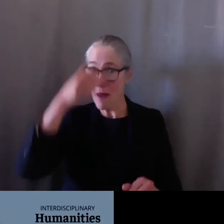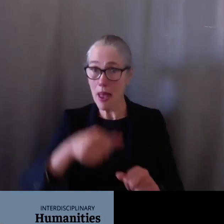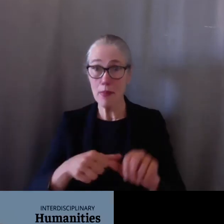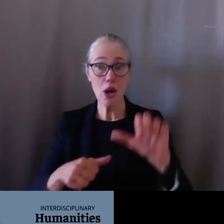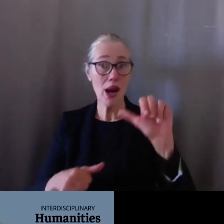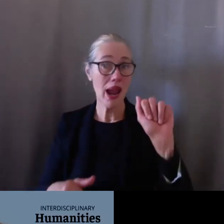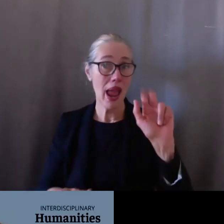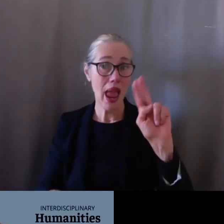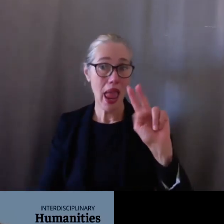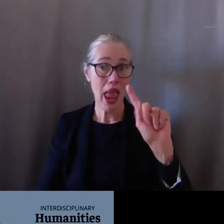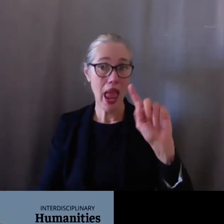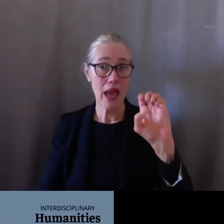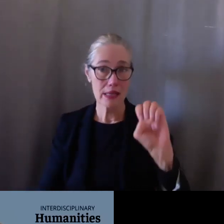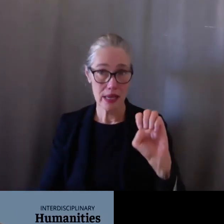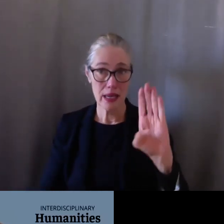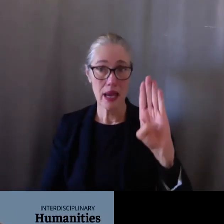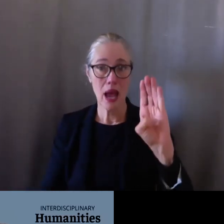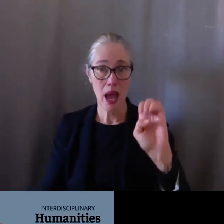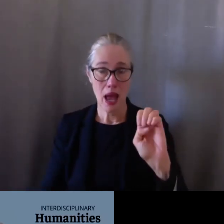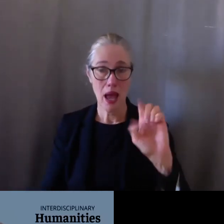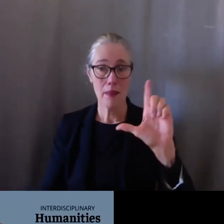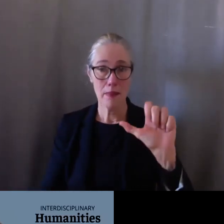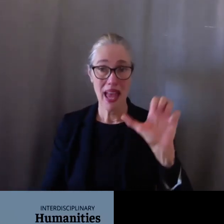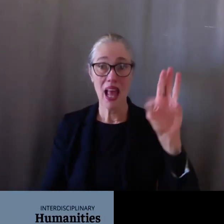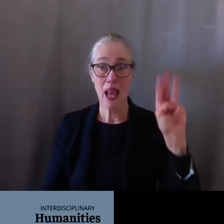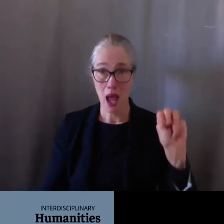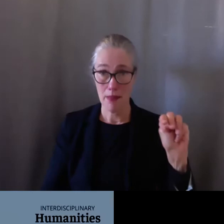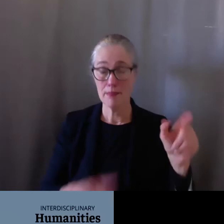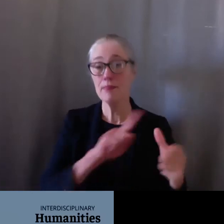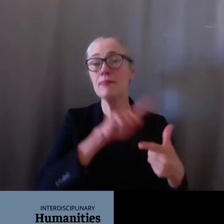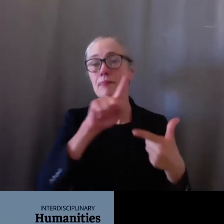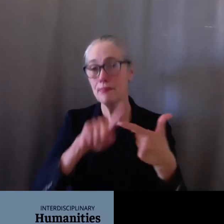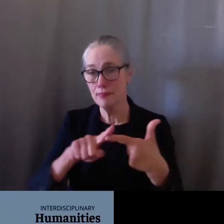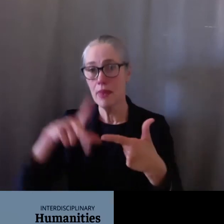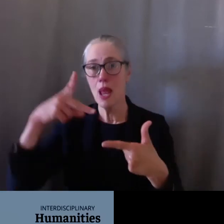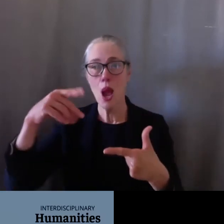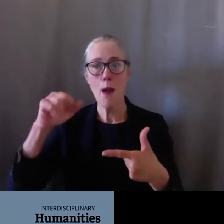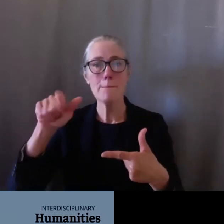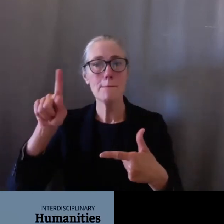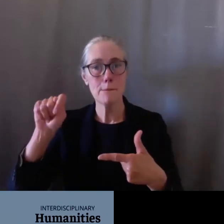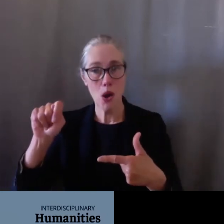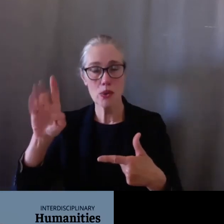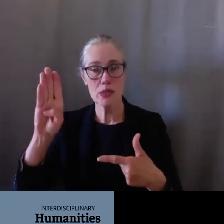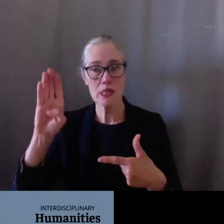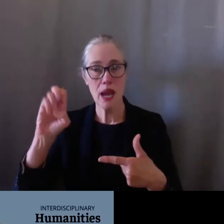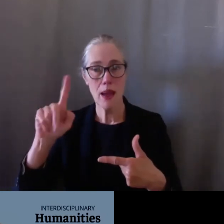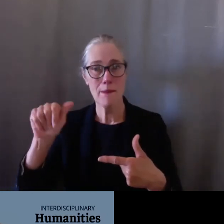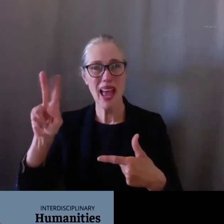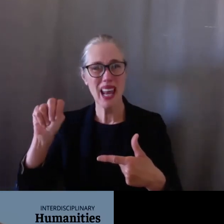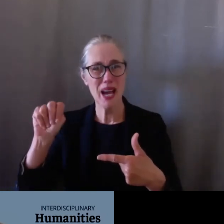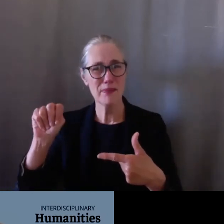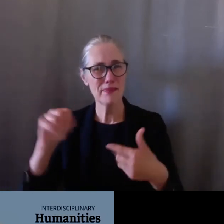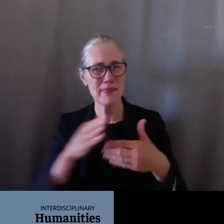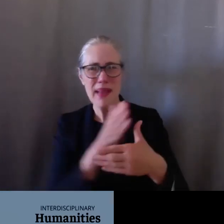and conceptualization of creative capitalism? Yeah, that's a really a good question. And so